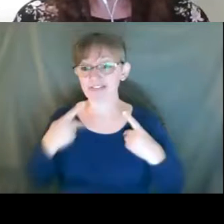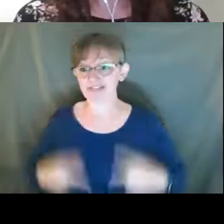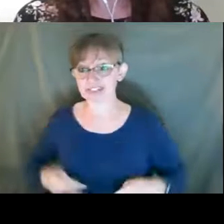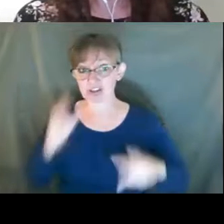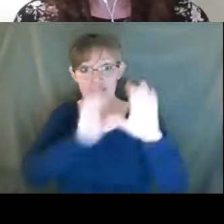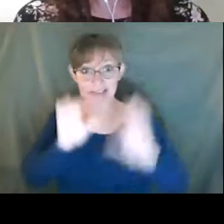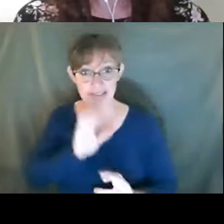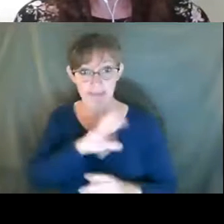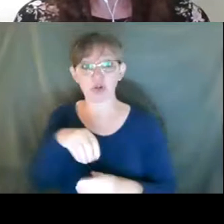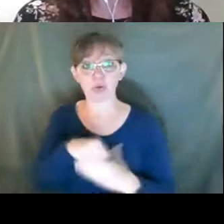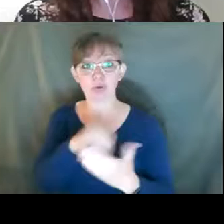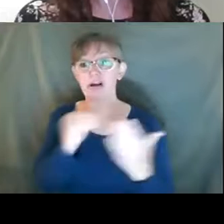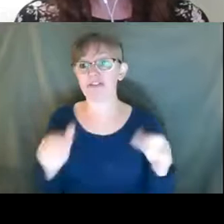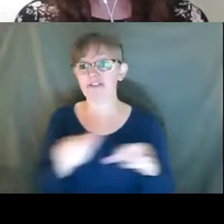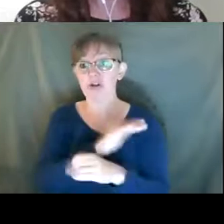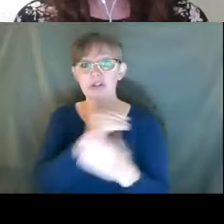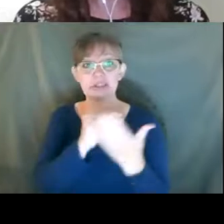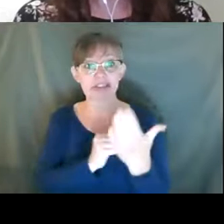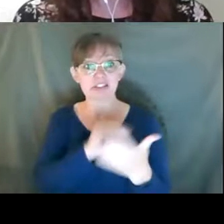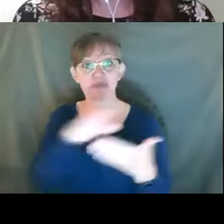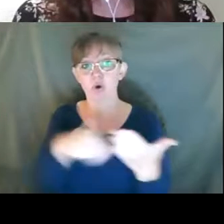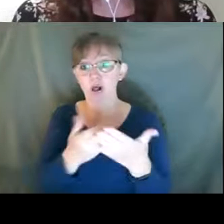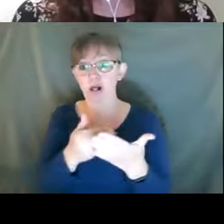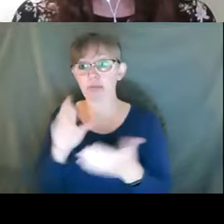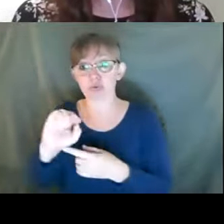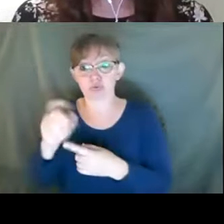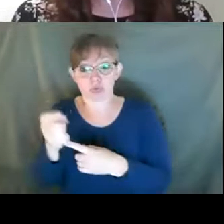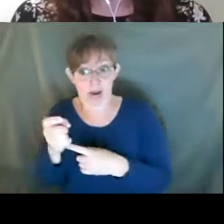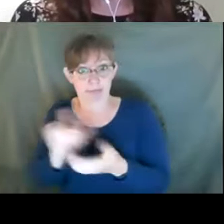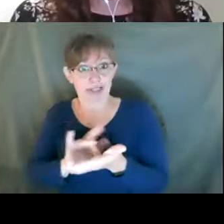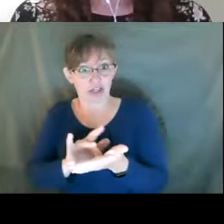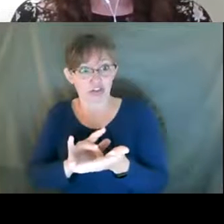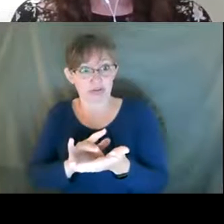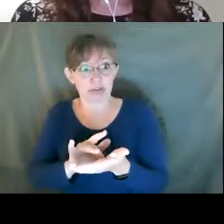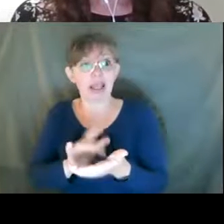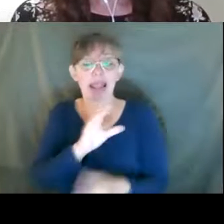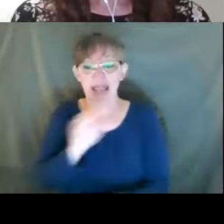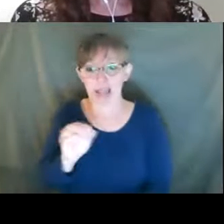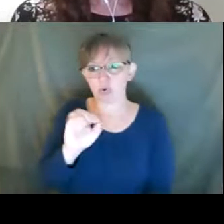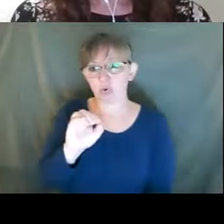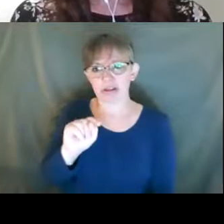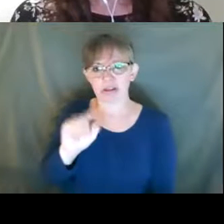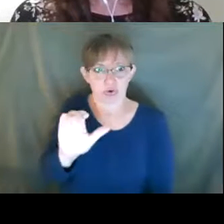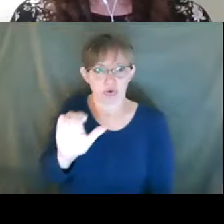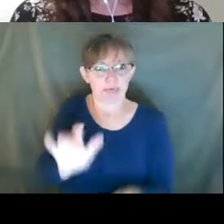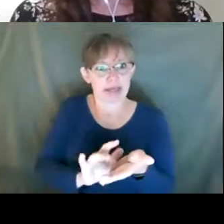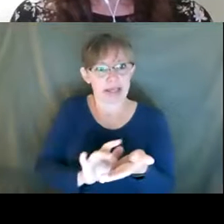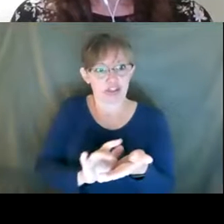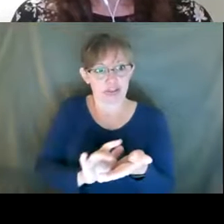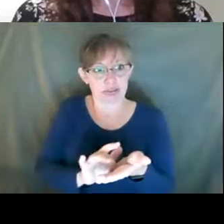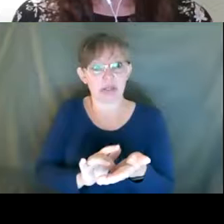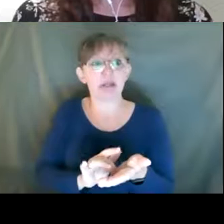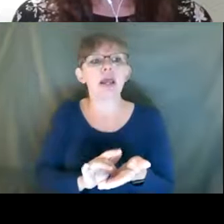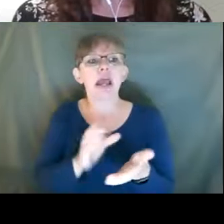medications and over-the-counter medications will be reviewed with a nurse. And a urinalysis and a breath test